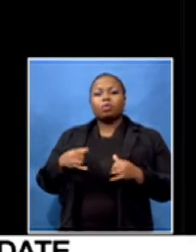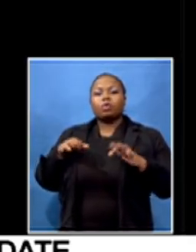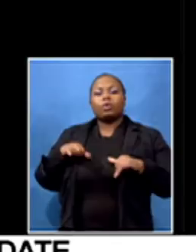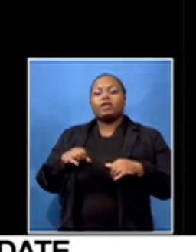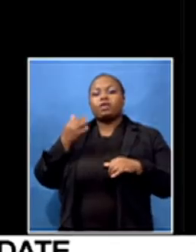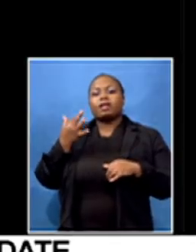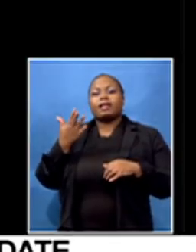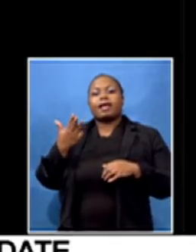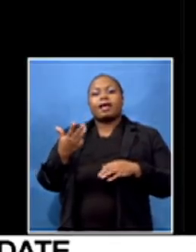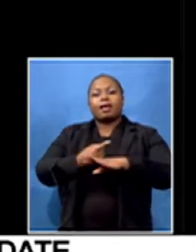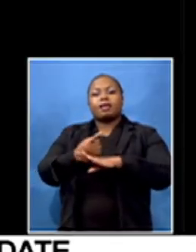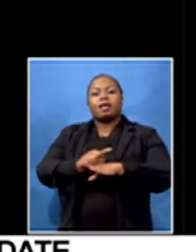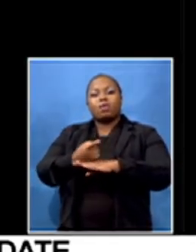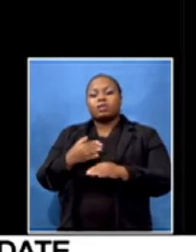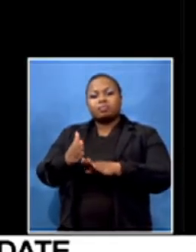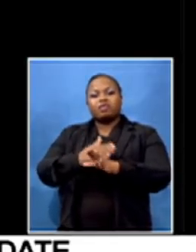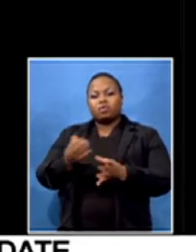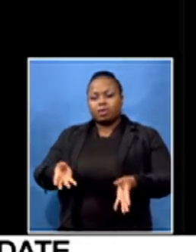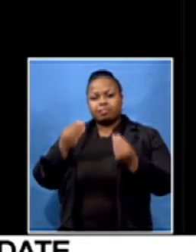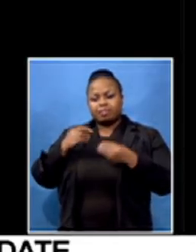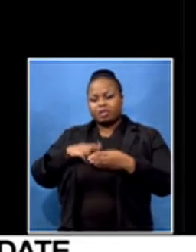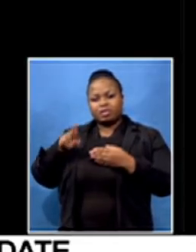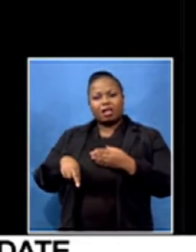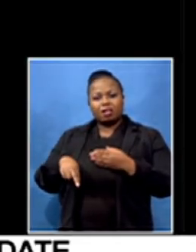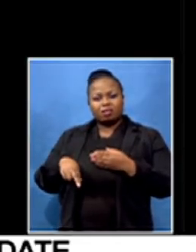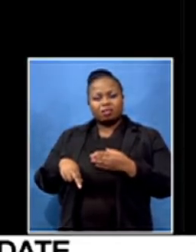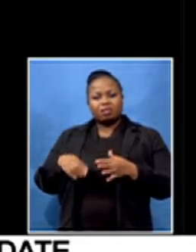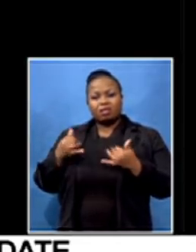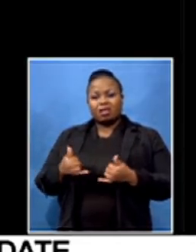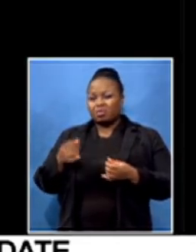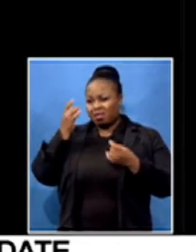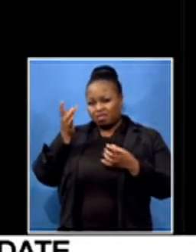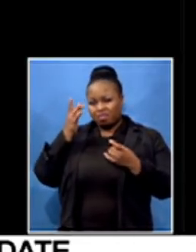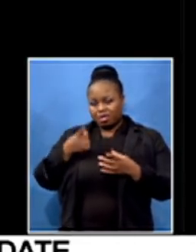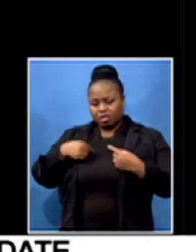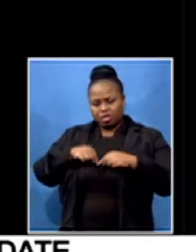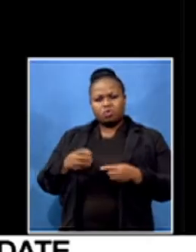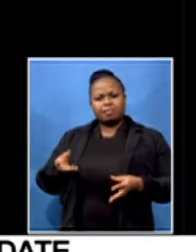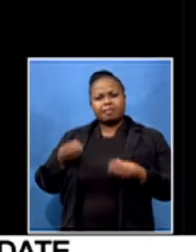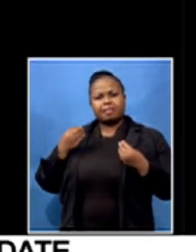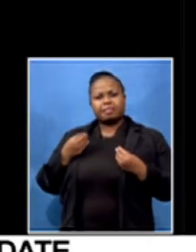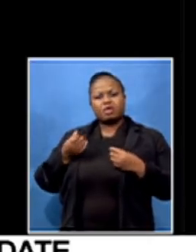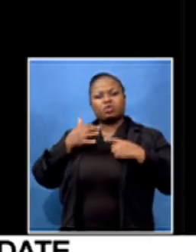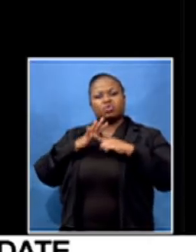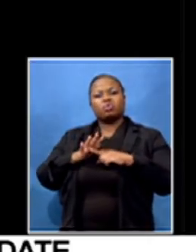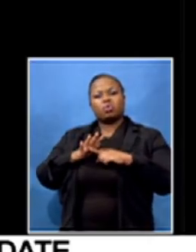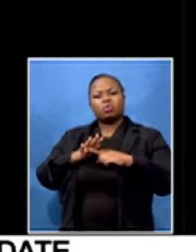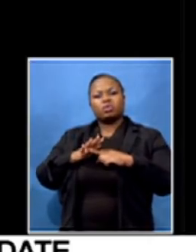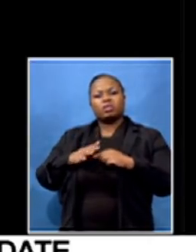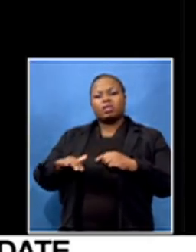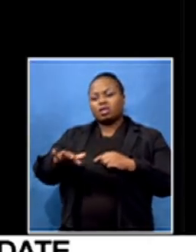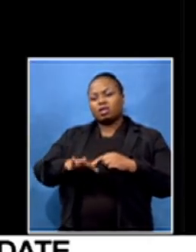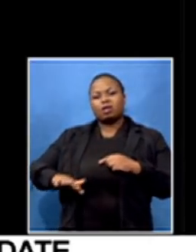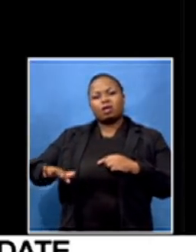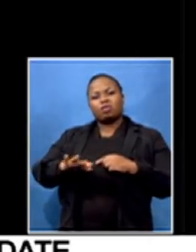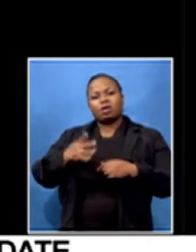provinces, and that information that has been shared with us indicate that a quarantine facility in